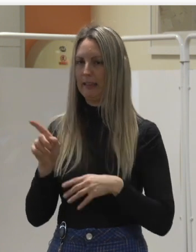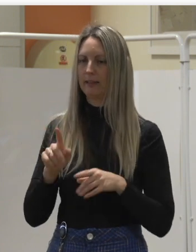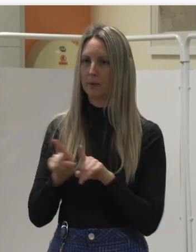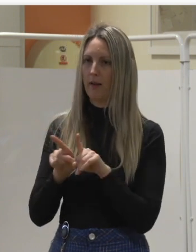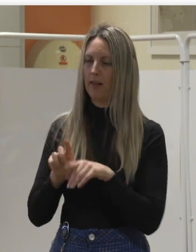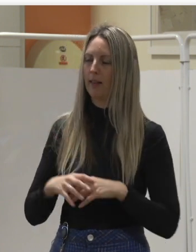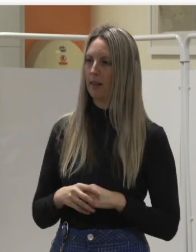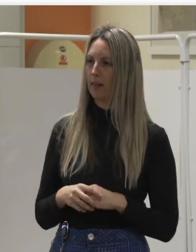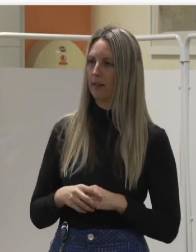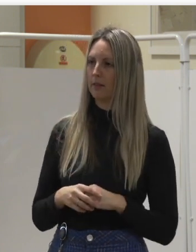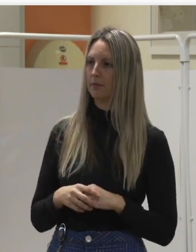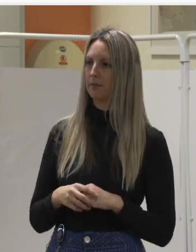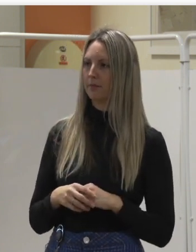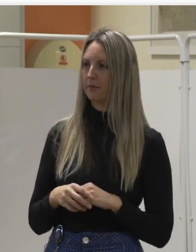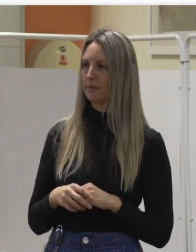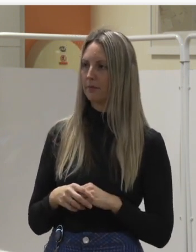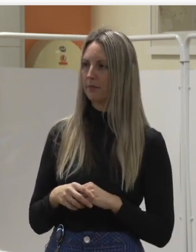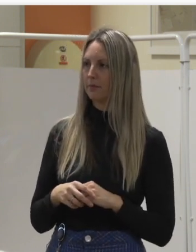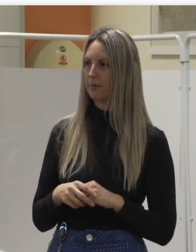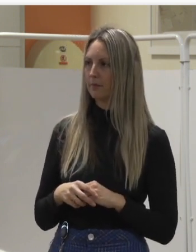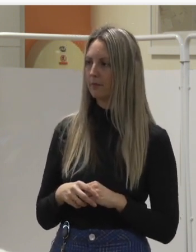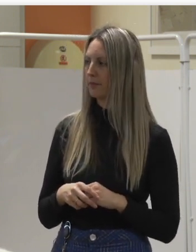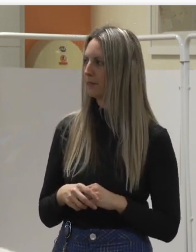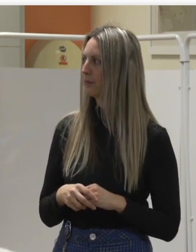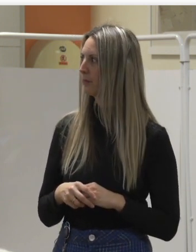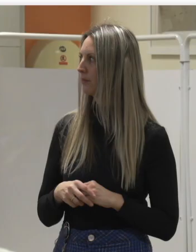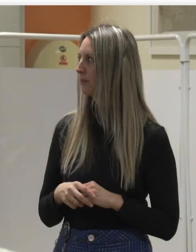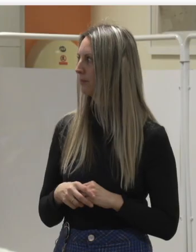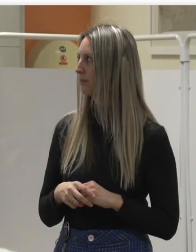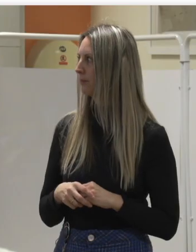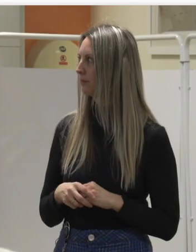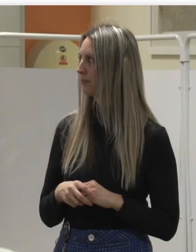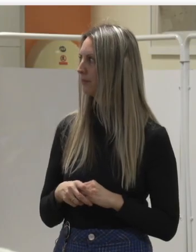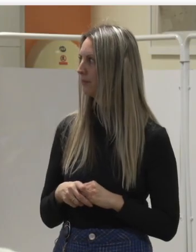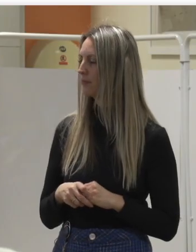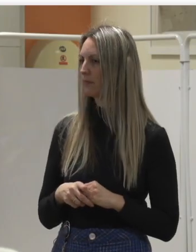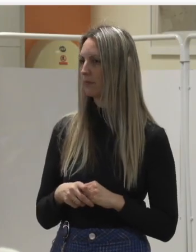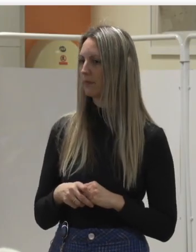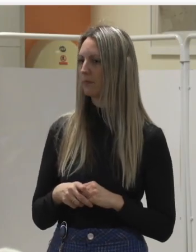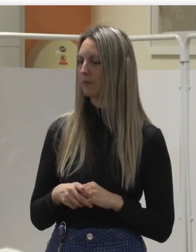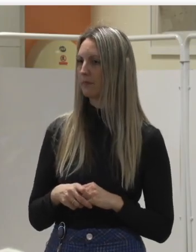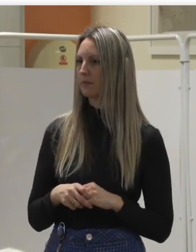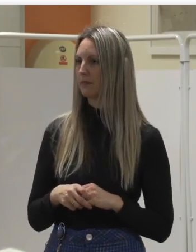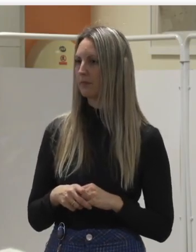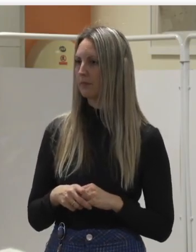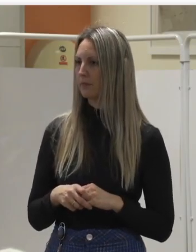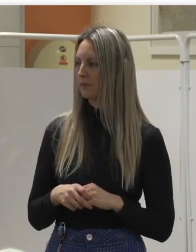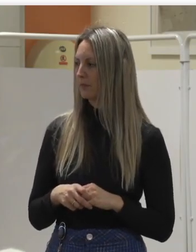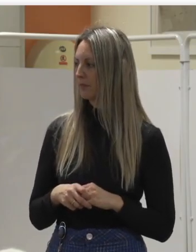it is not picked up quickly and treated promptly. So that's the urgency with this condition.